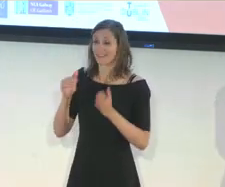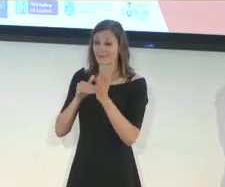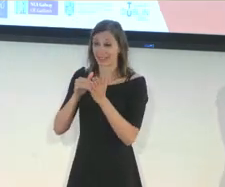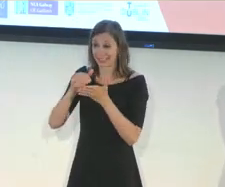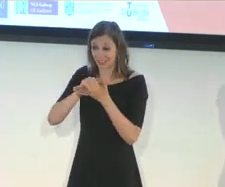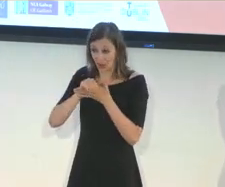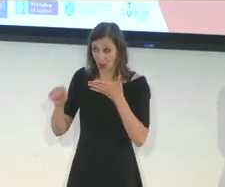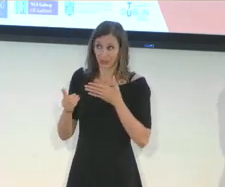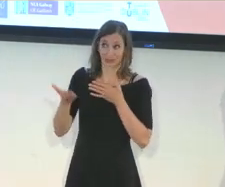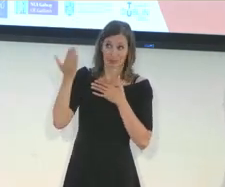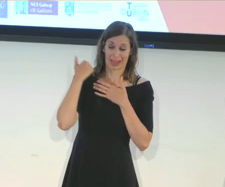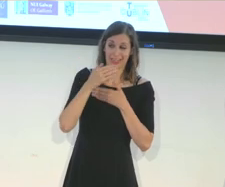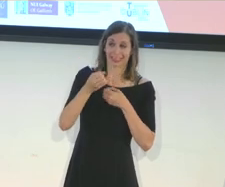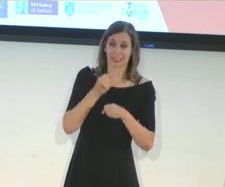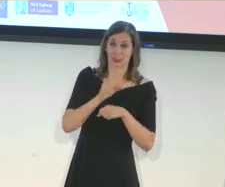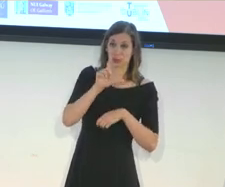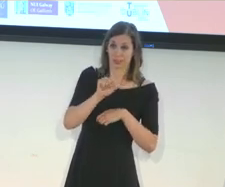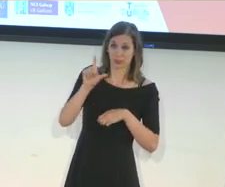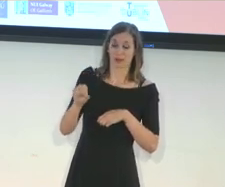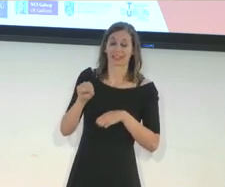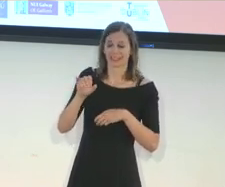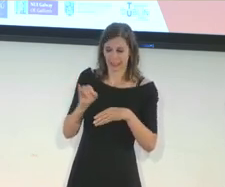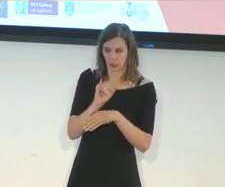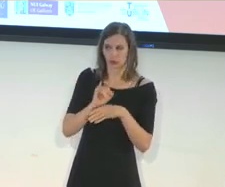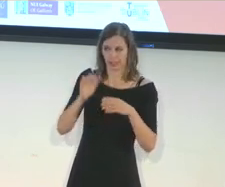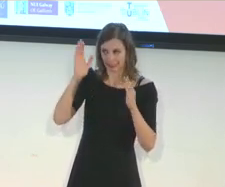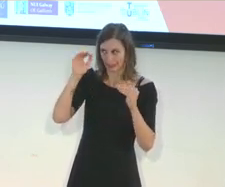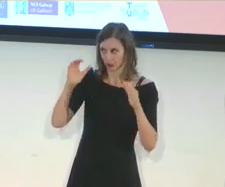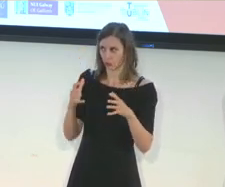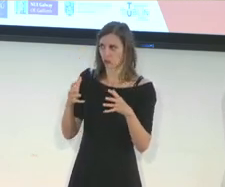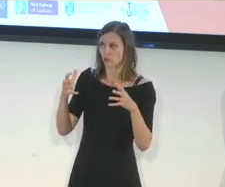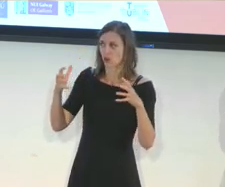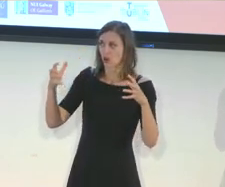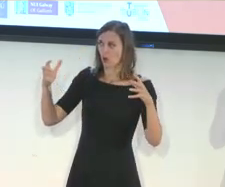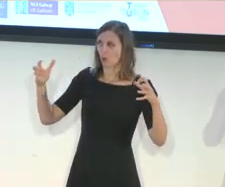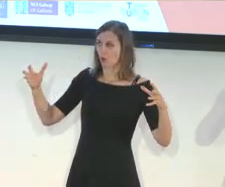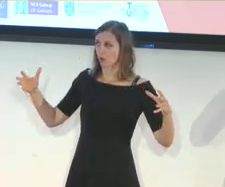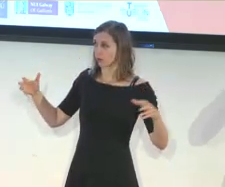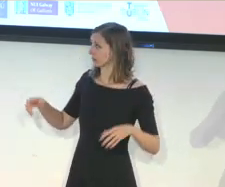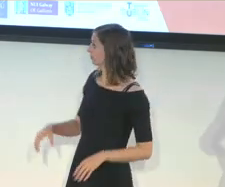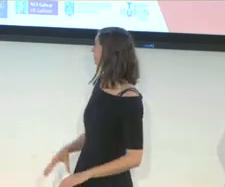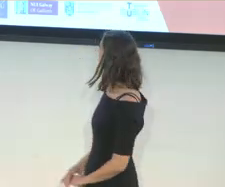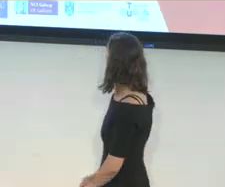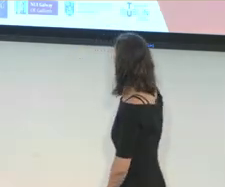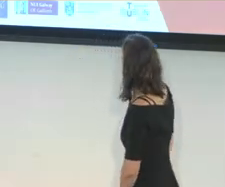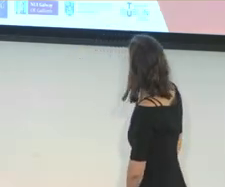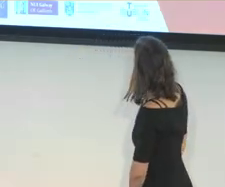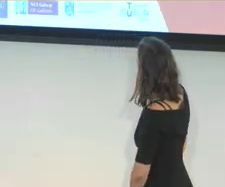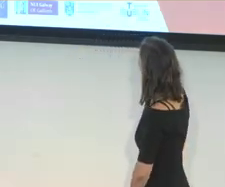2020, and it is expected to grow to more than $85 billion.